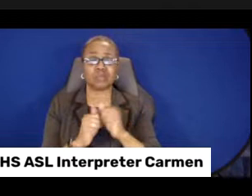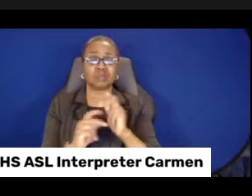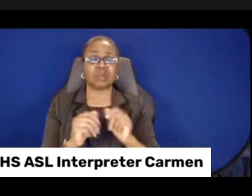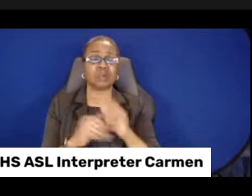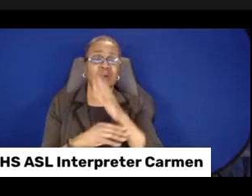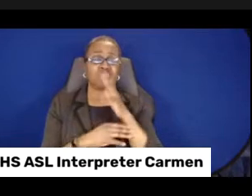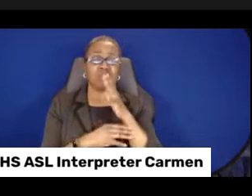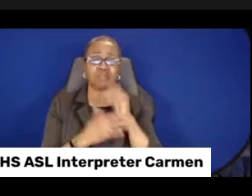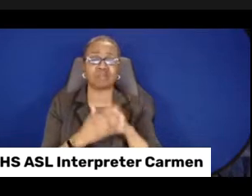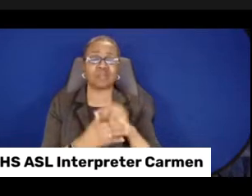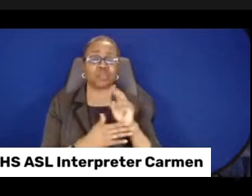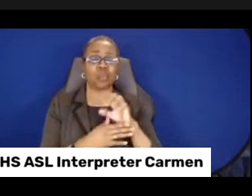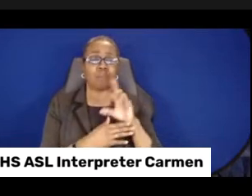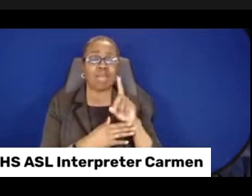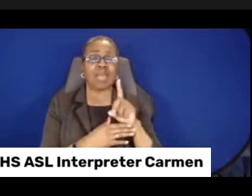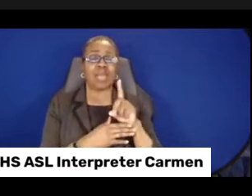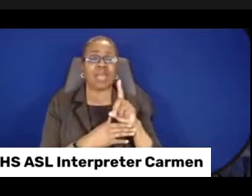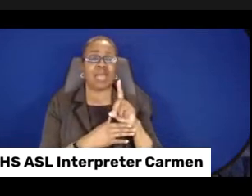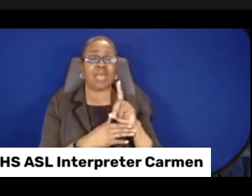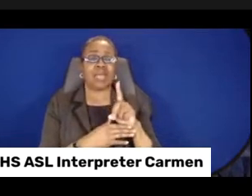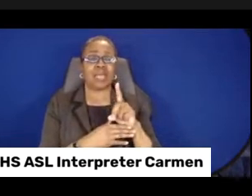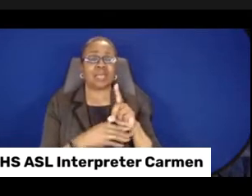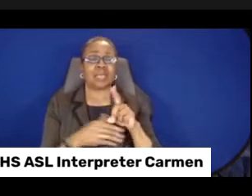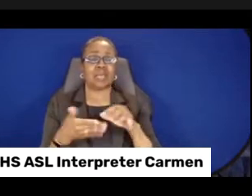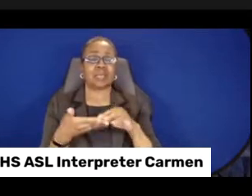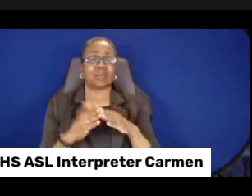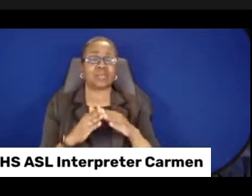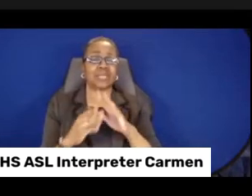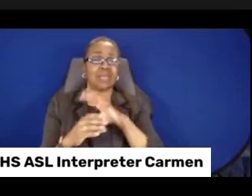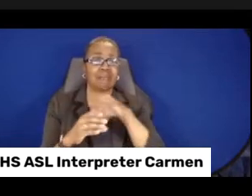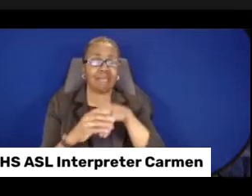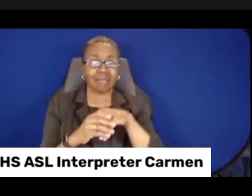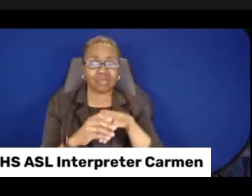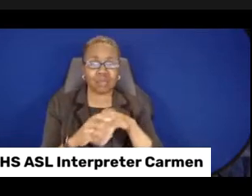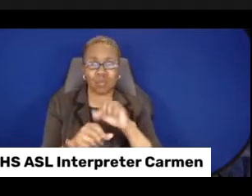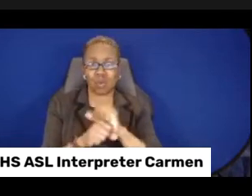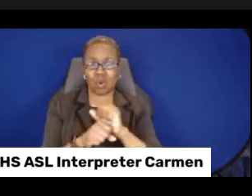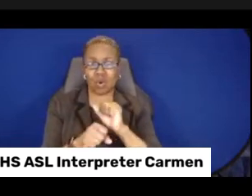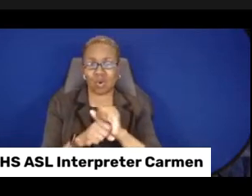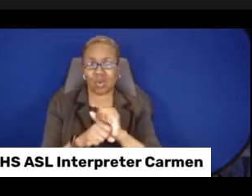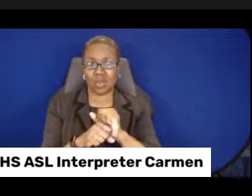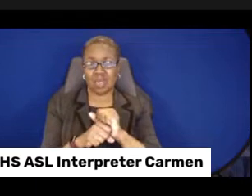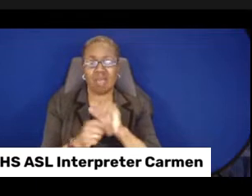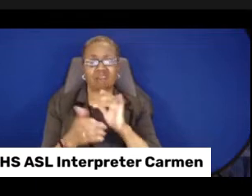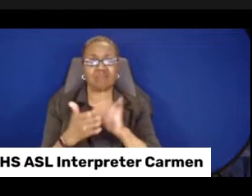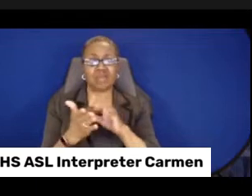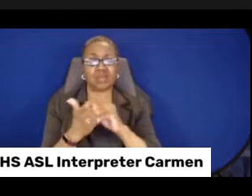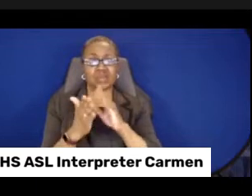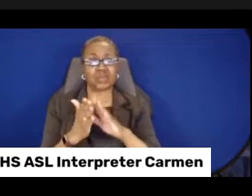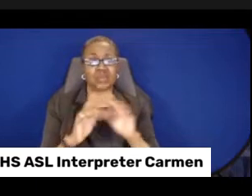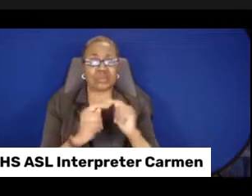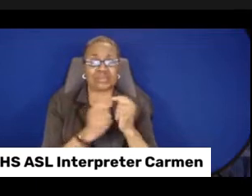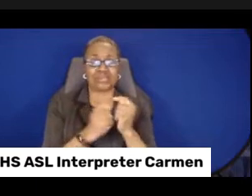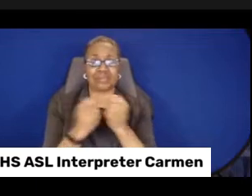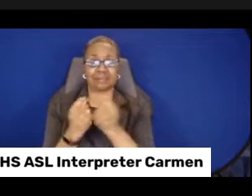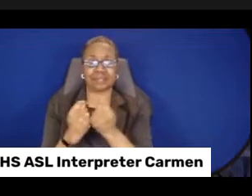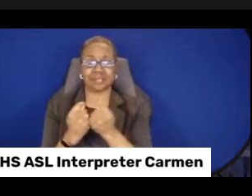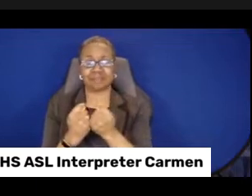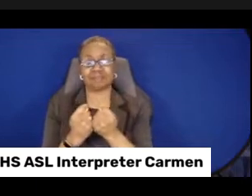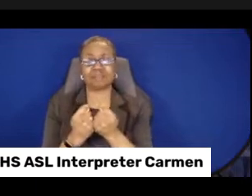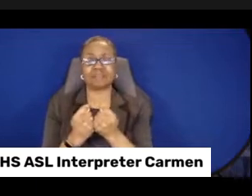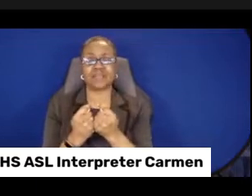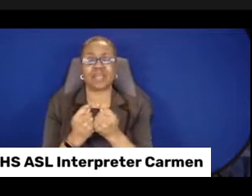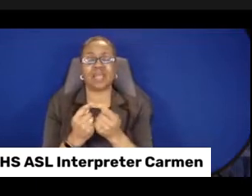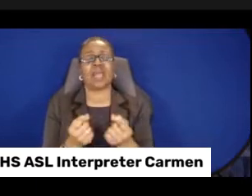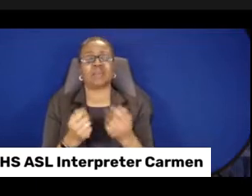the UMed longitudinal community engagement work of medical student teams. And